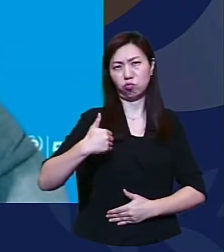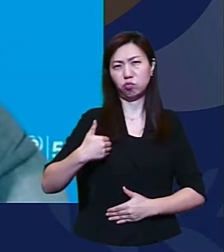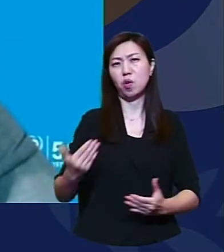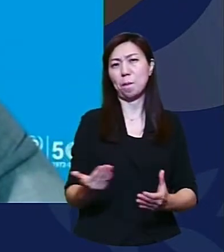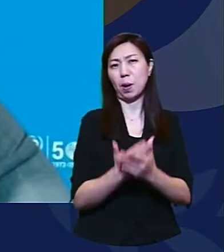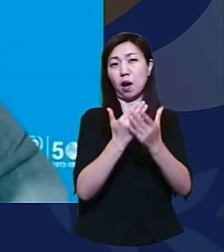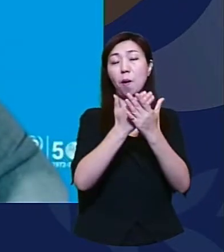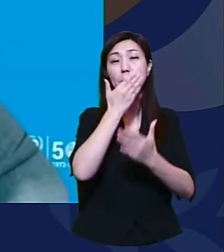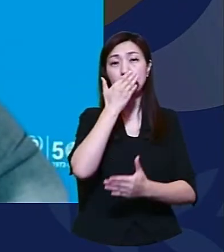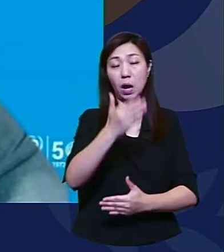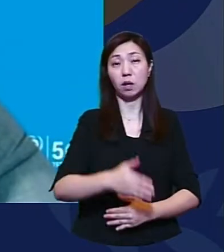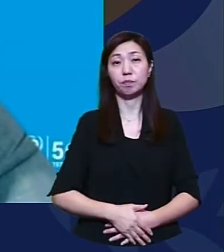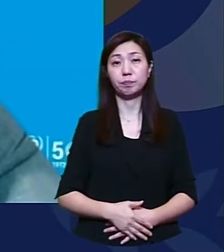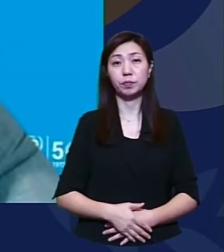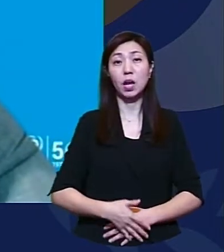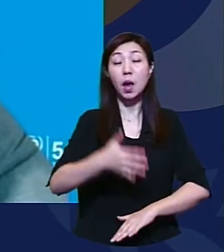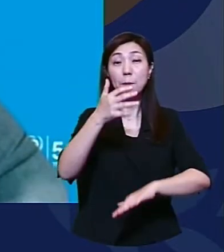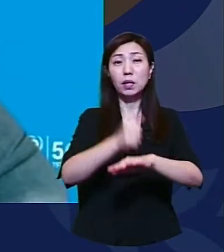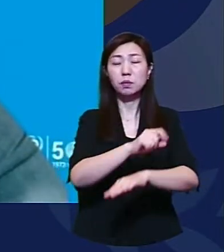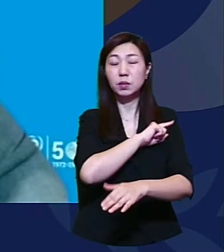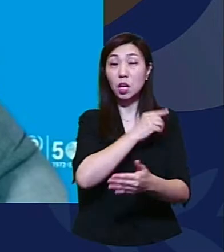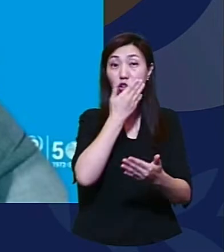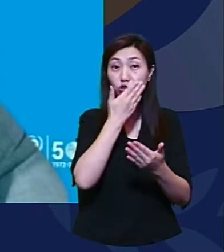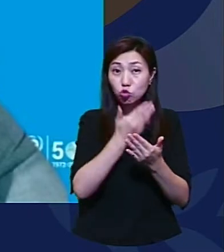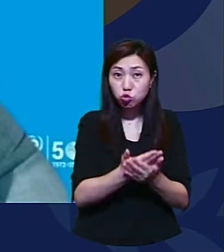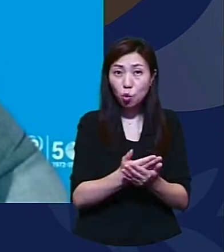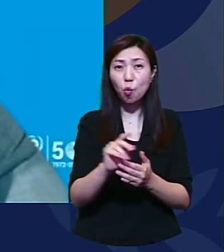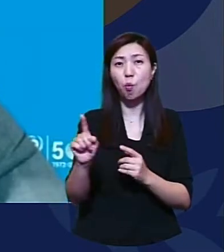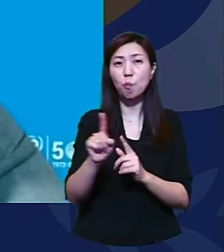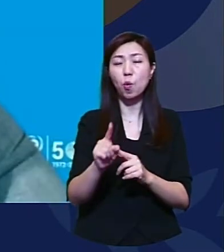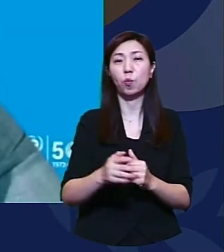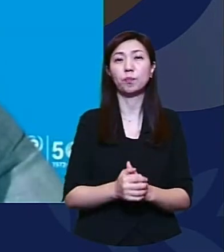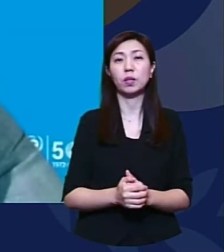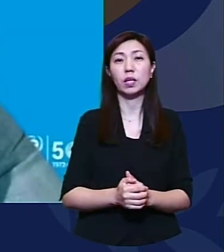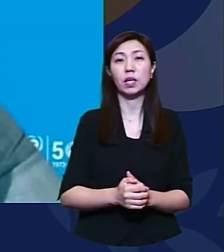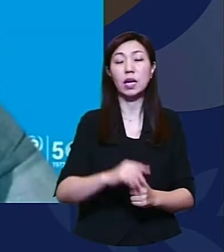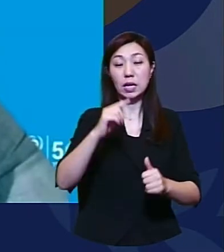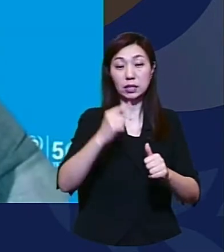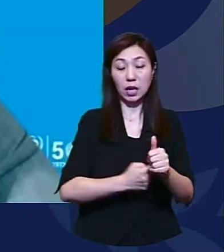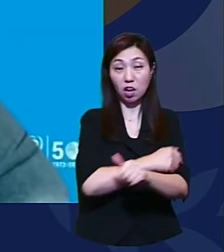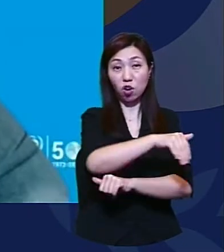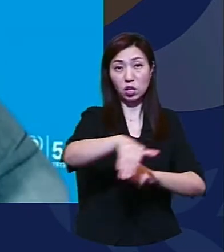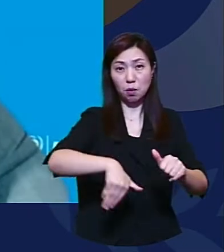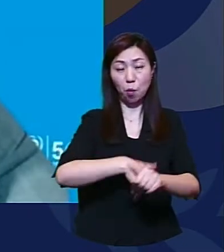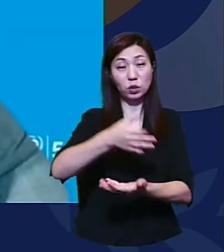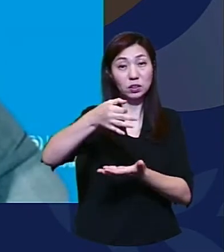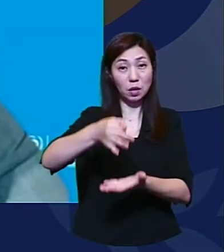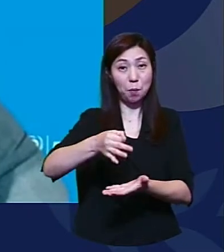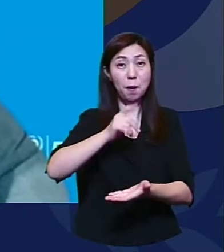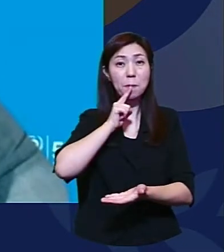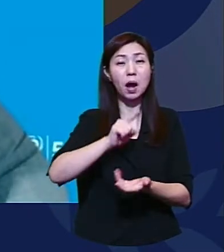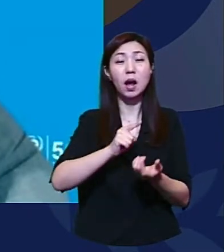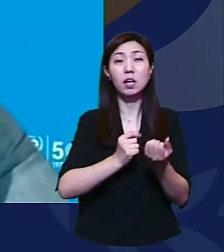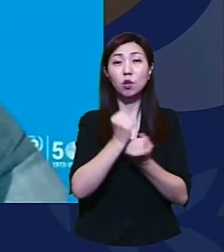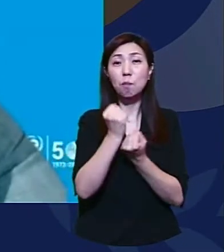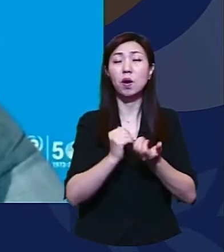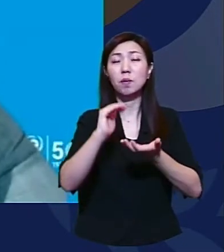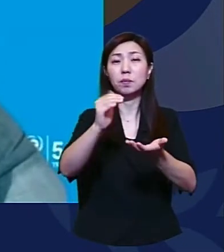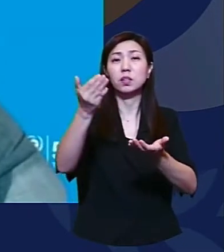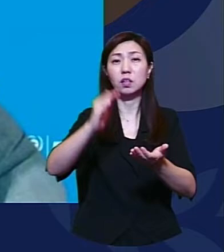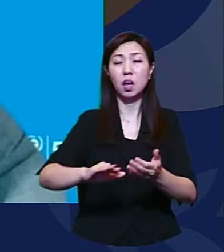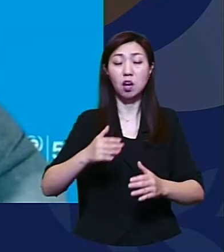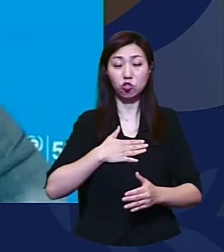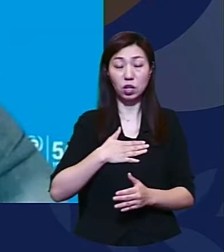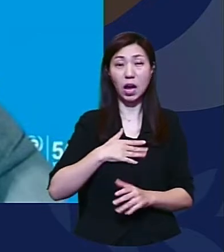critical. Natural capital, the living world that sustains us, must be placed at the heart of the